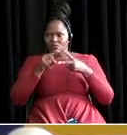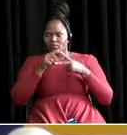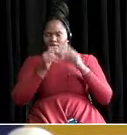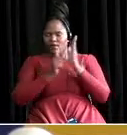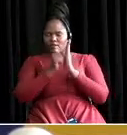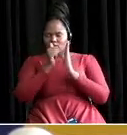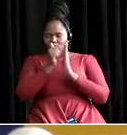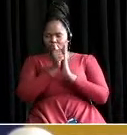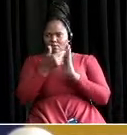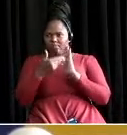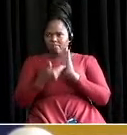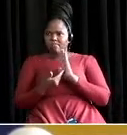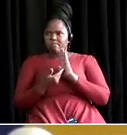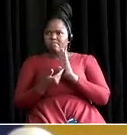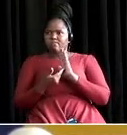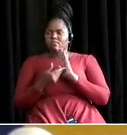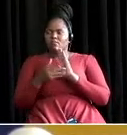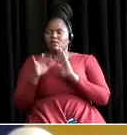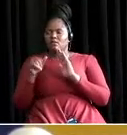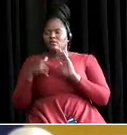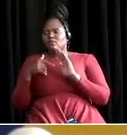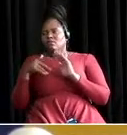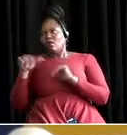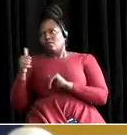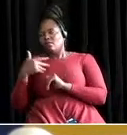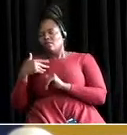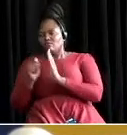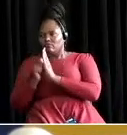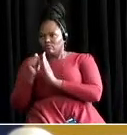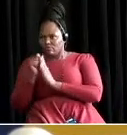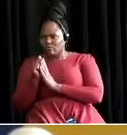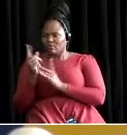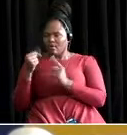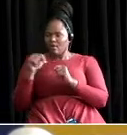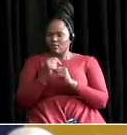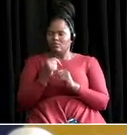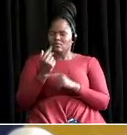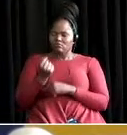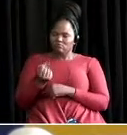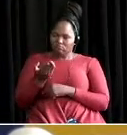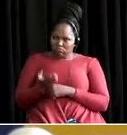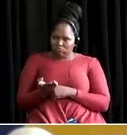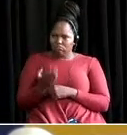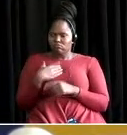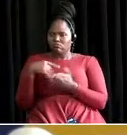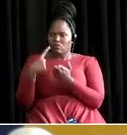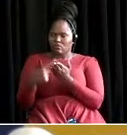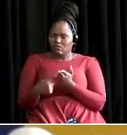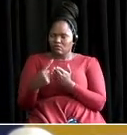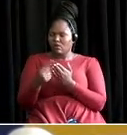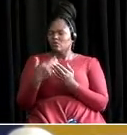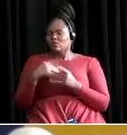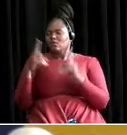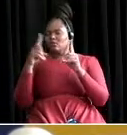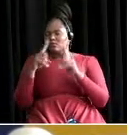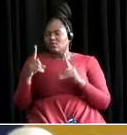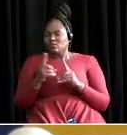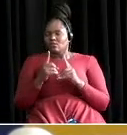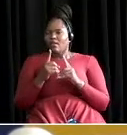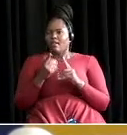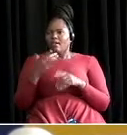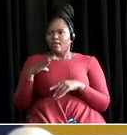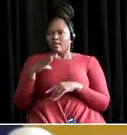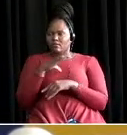main agenda and the supplementary agenda will be discussed or tabled to a special council meeting